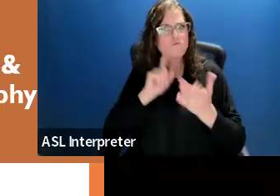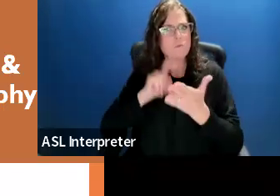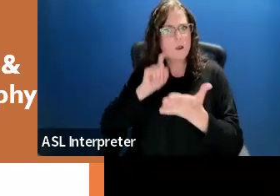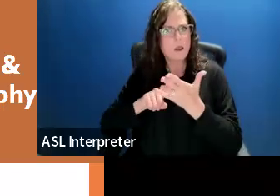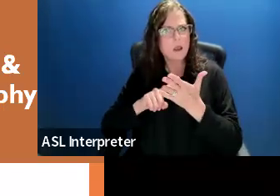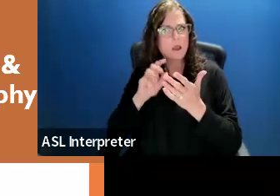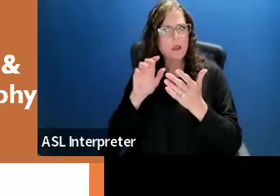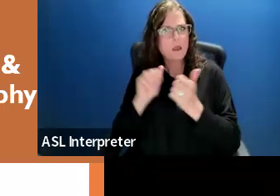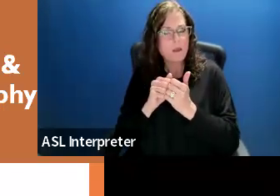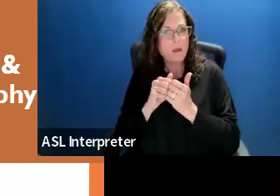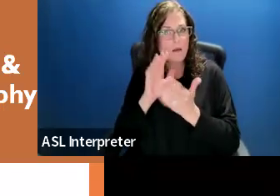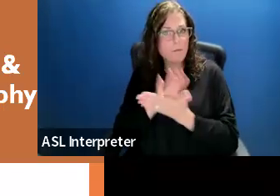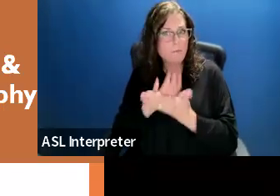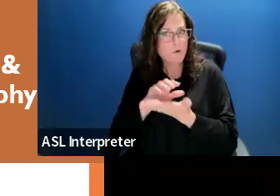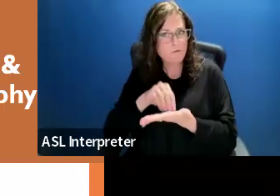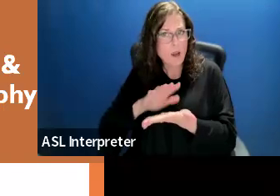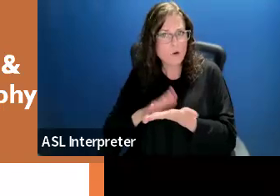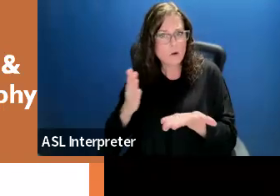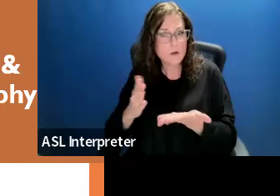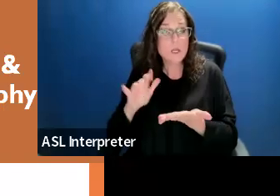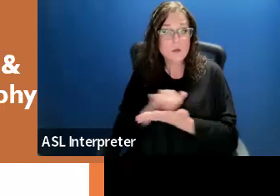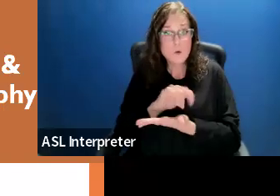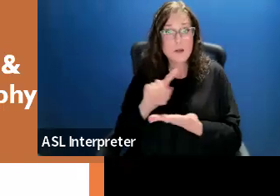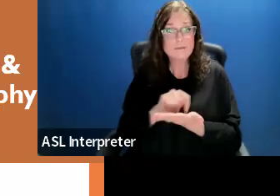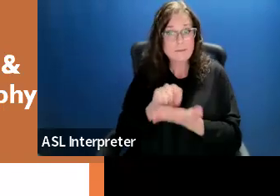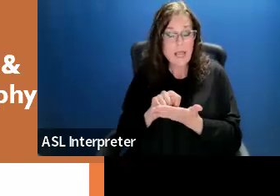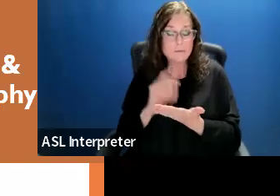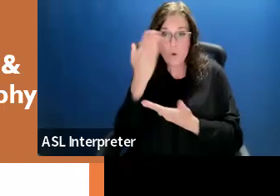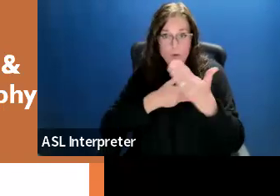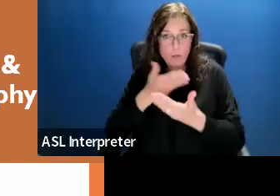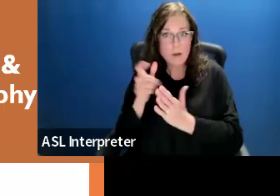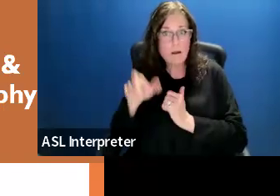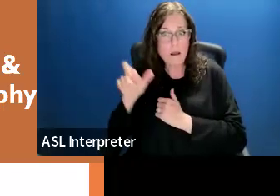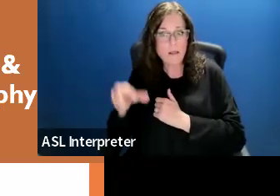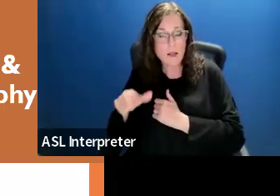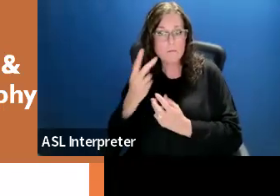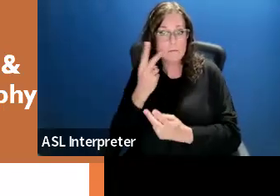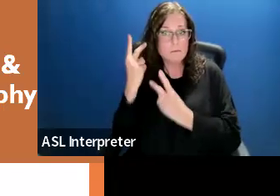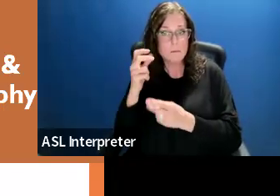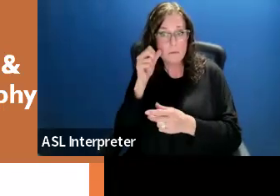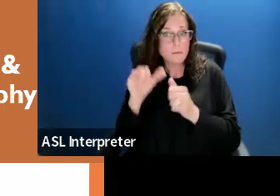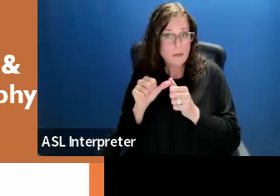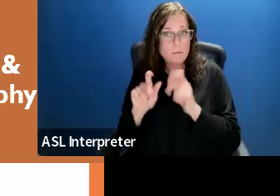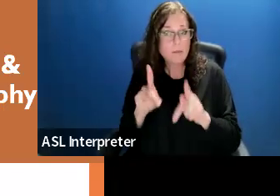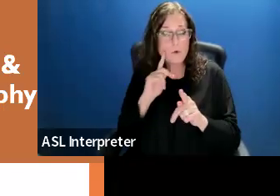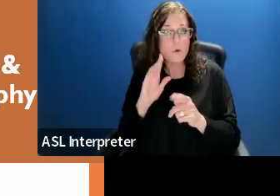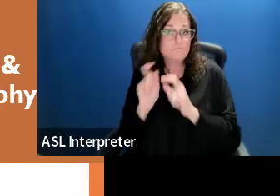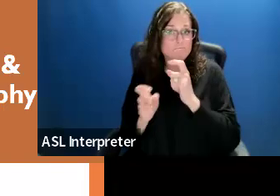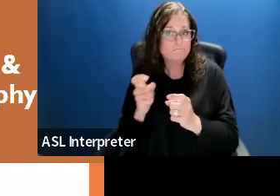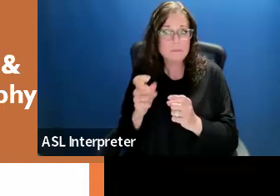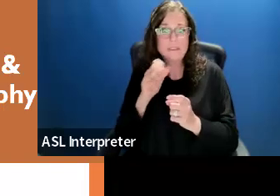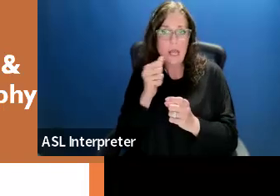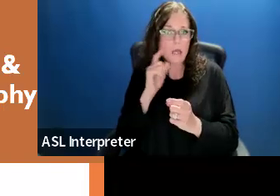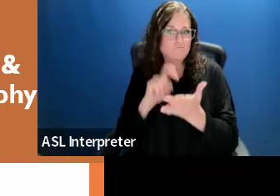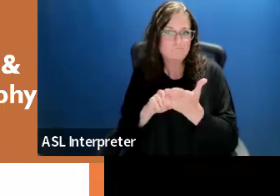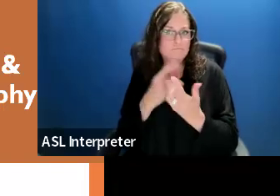with obituaries in the paper of record. The New York Times overlooked column memorializes people whose contributions were not deemed